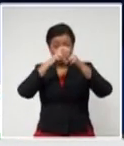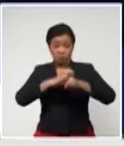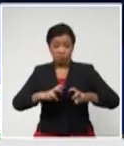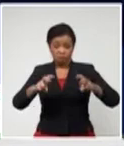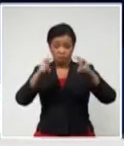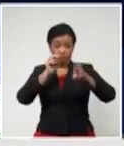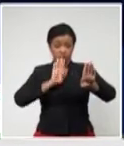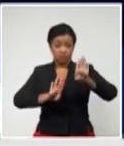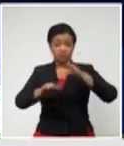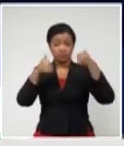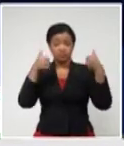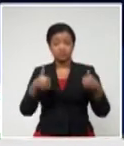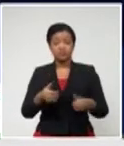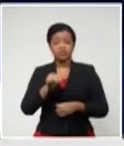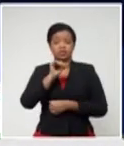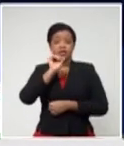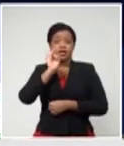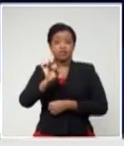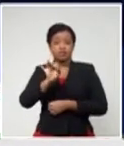Laboratories.